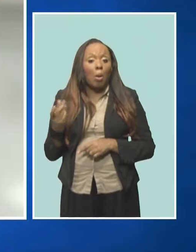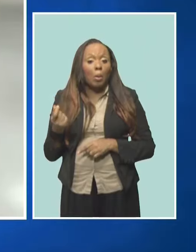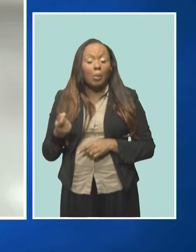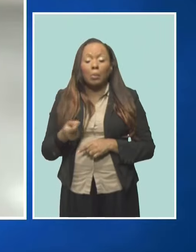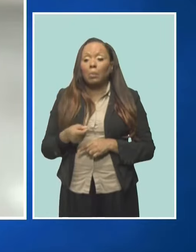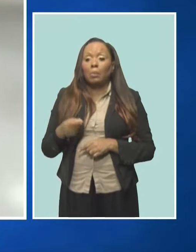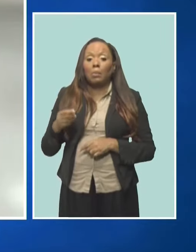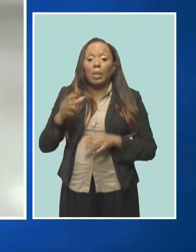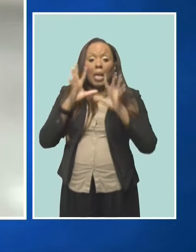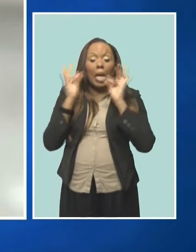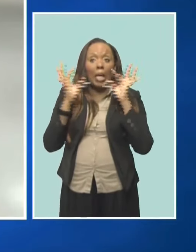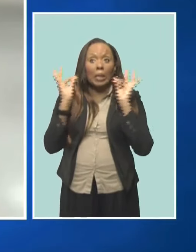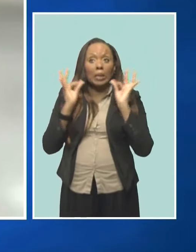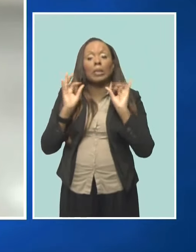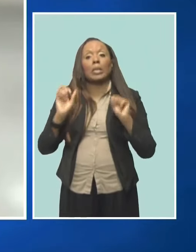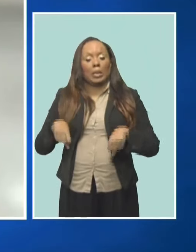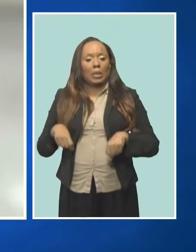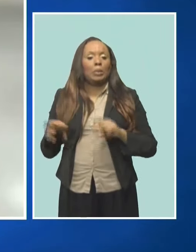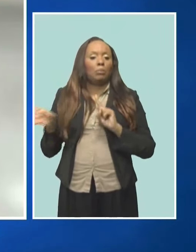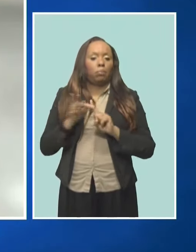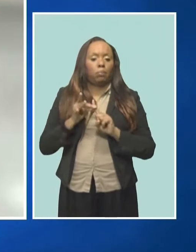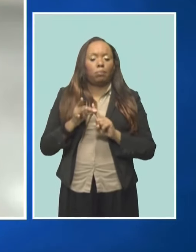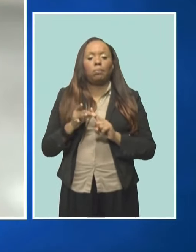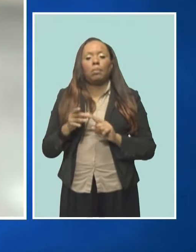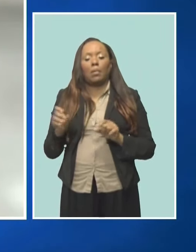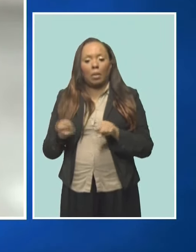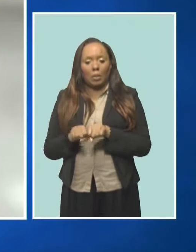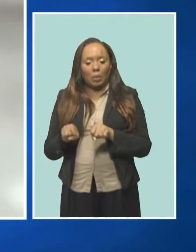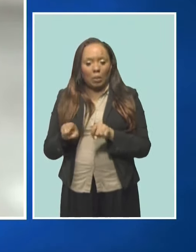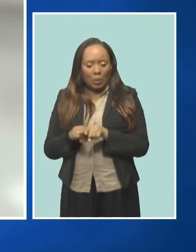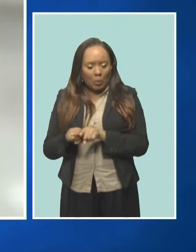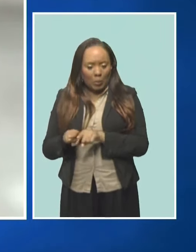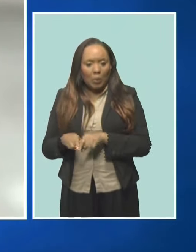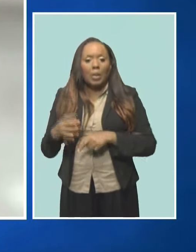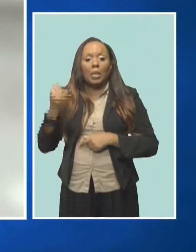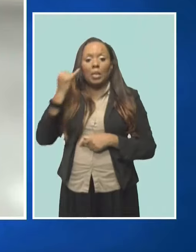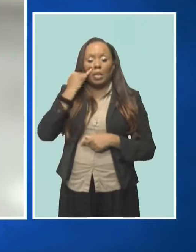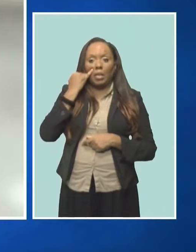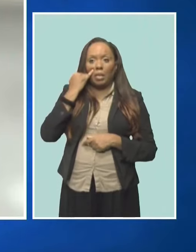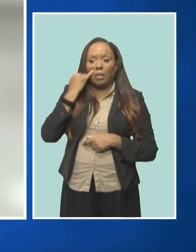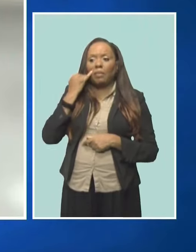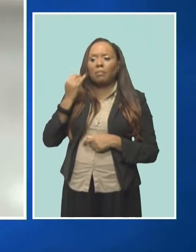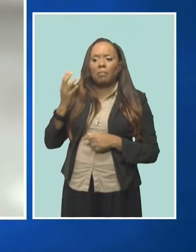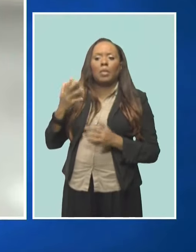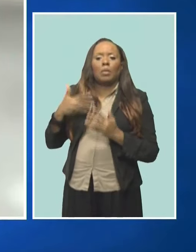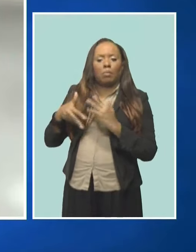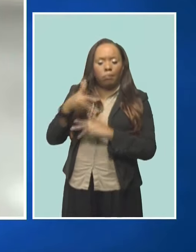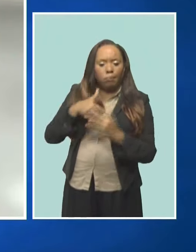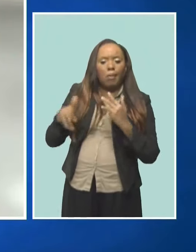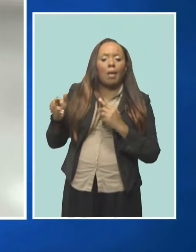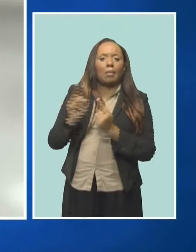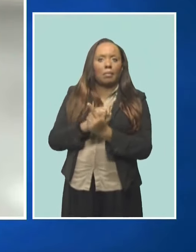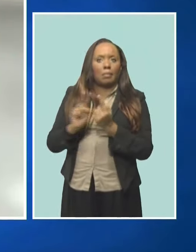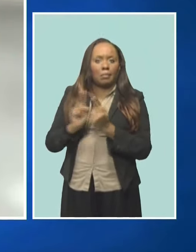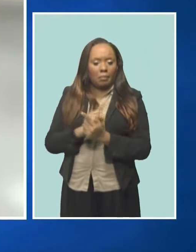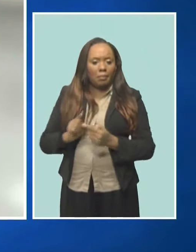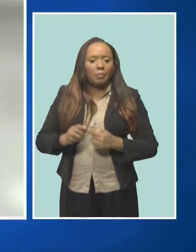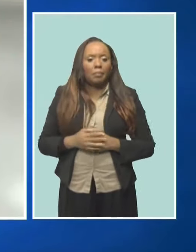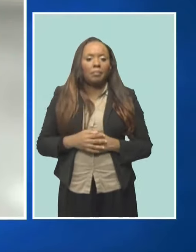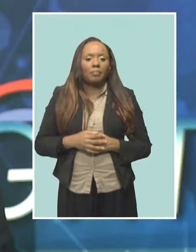to the infection if the owner or someone who makes contact with the dog has Mpox.